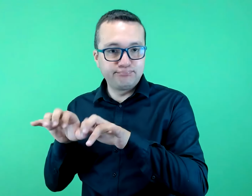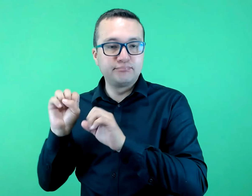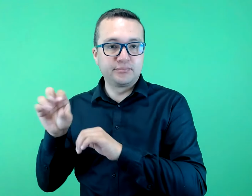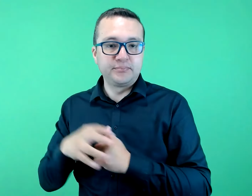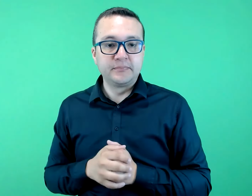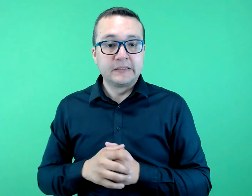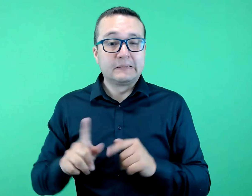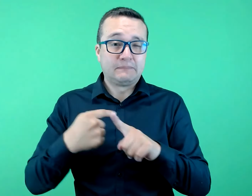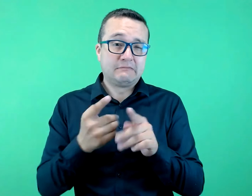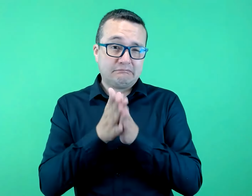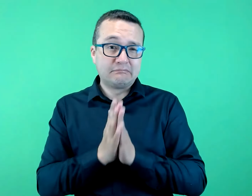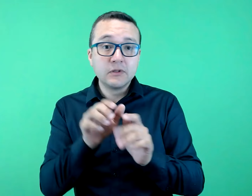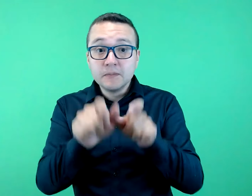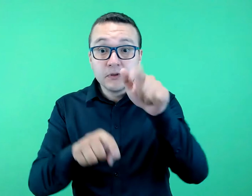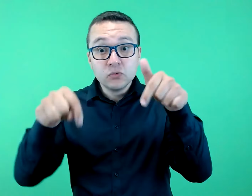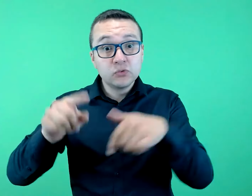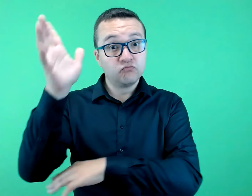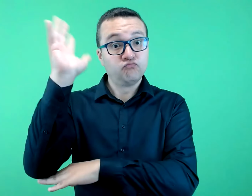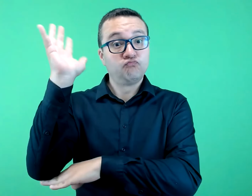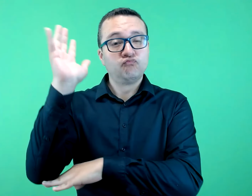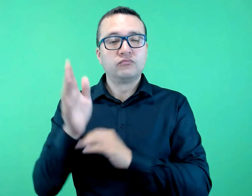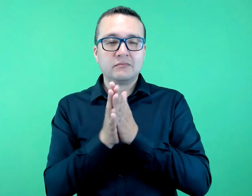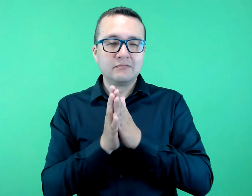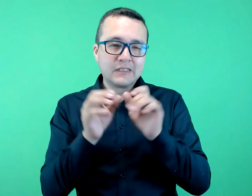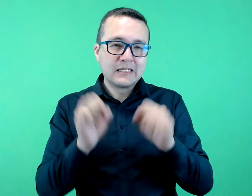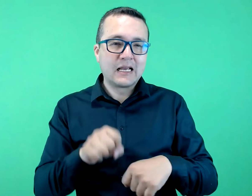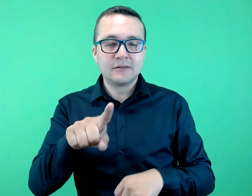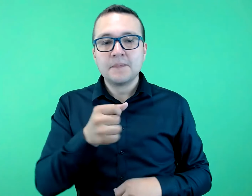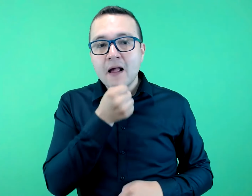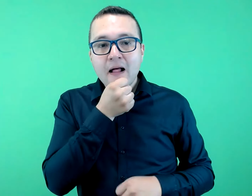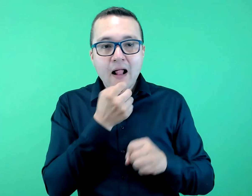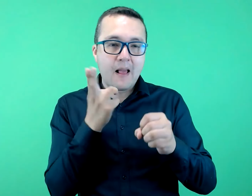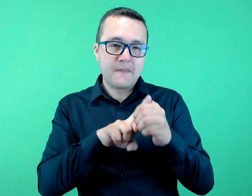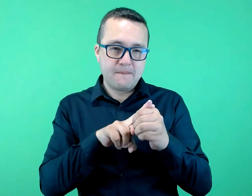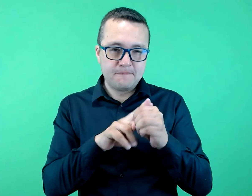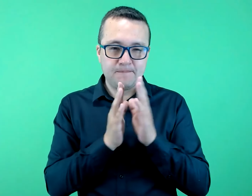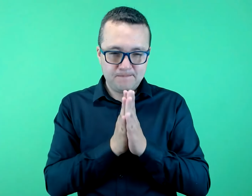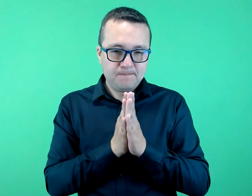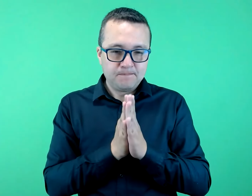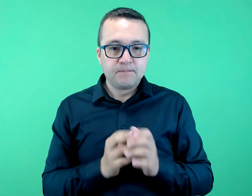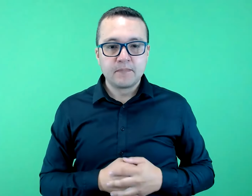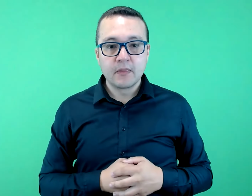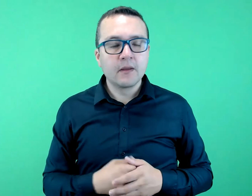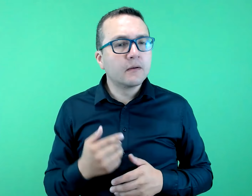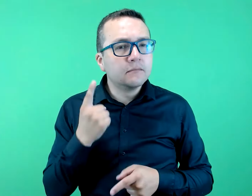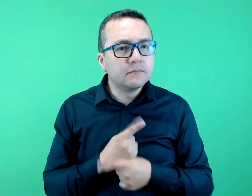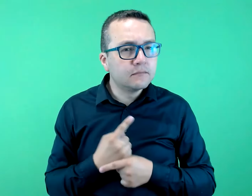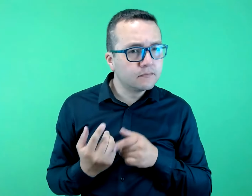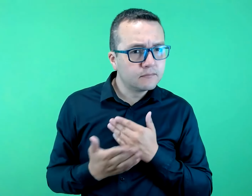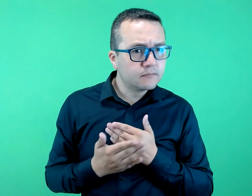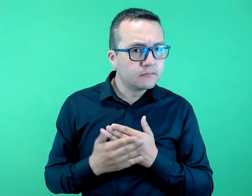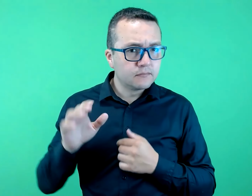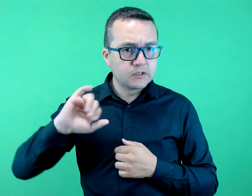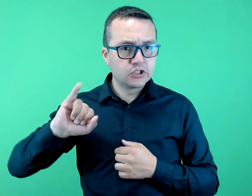off to facilitate the development of our activity. Please let me know if Dr. Yarbas has now been able